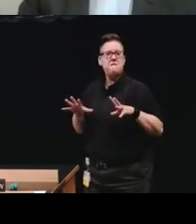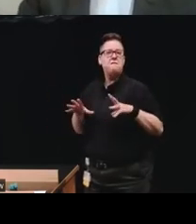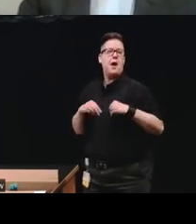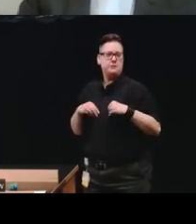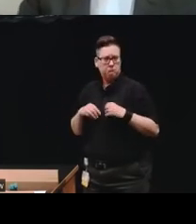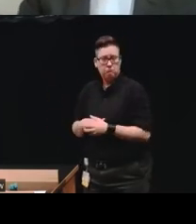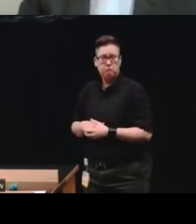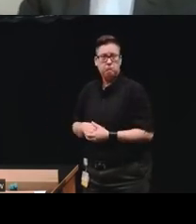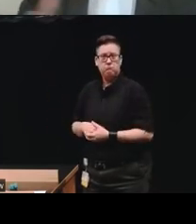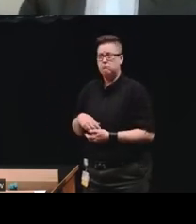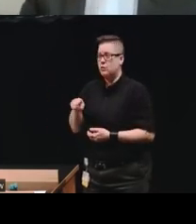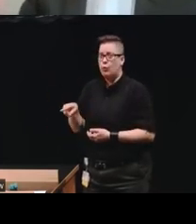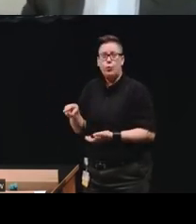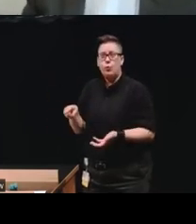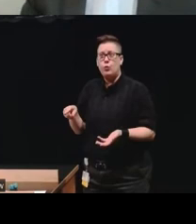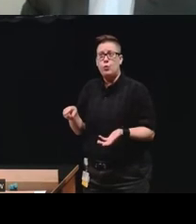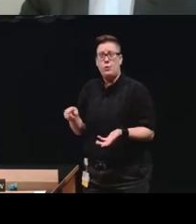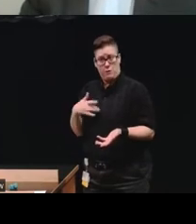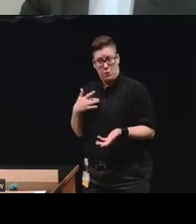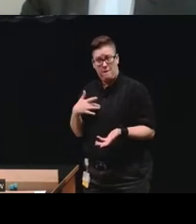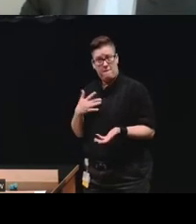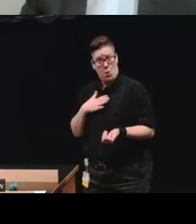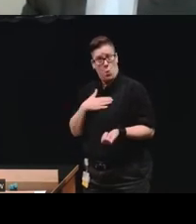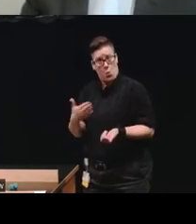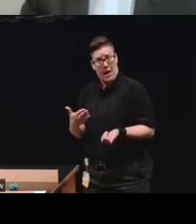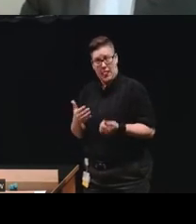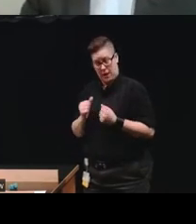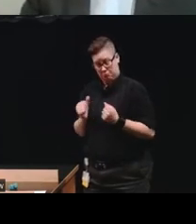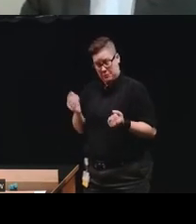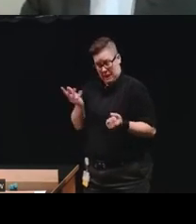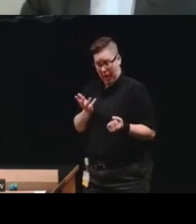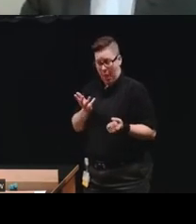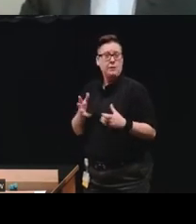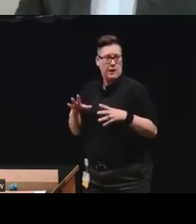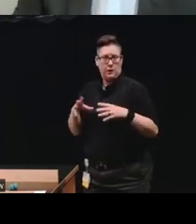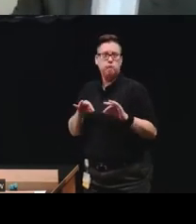that you're open to sharing with me a little bit about that experience, I appreciate hearing it.